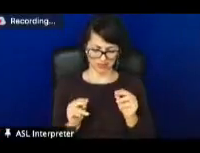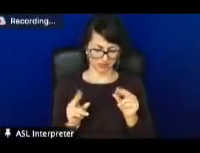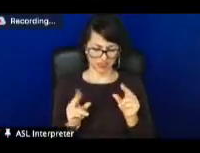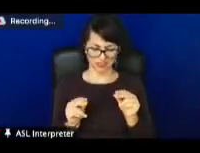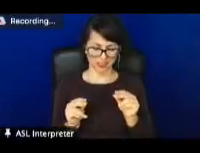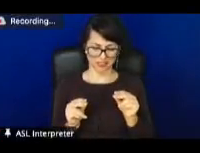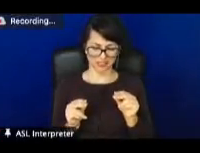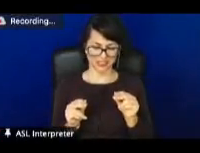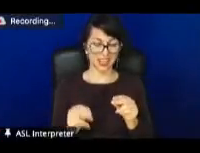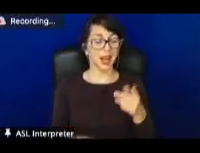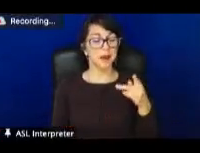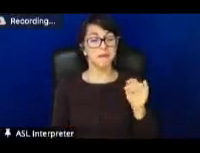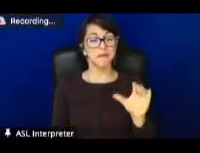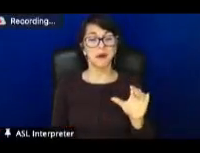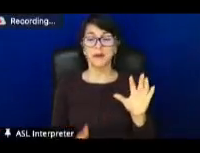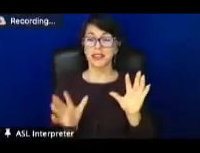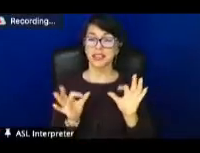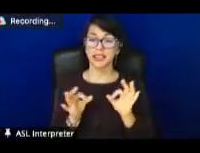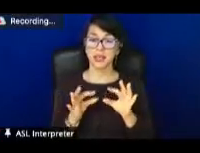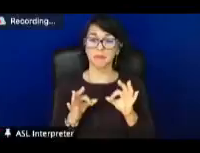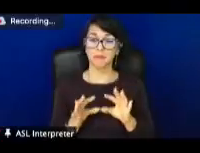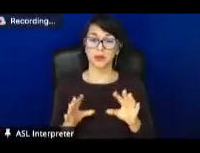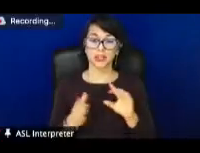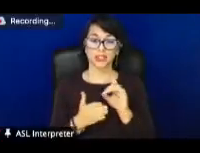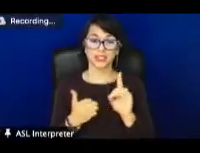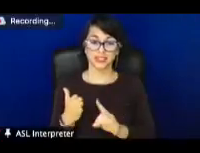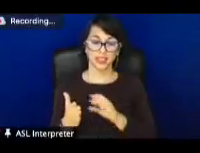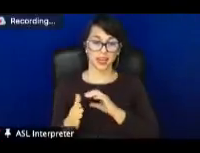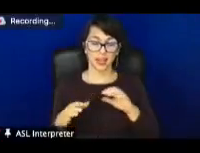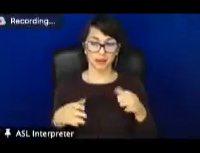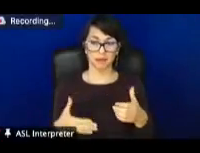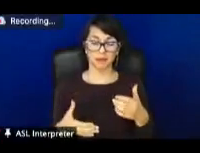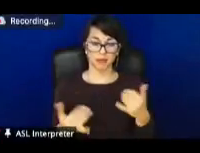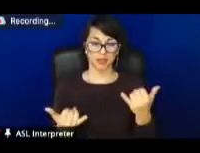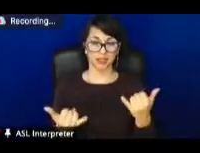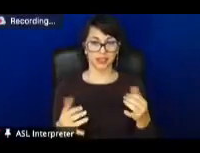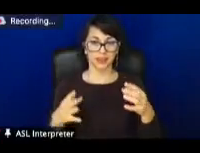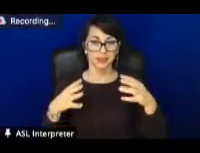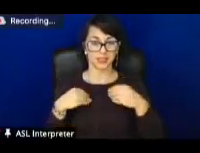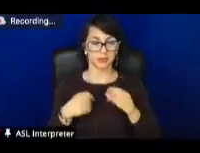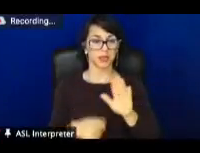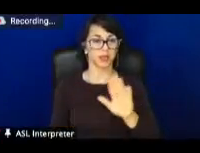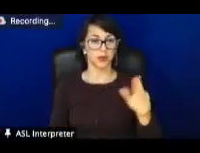the Public Input Design Committee is now taking public comment.